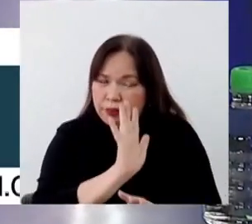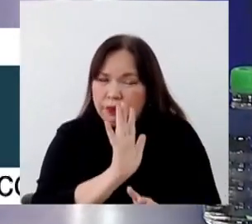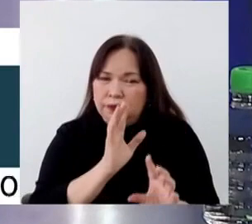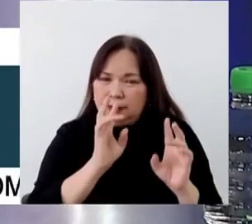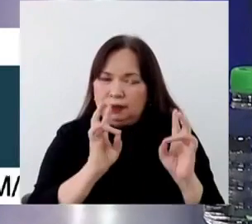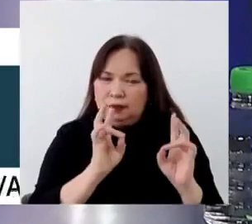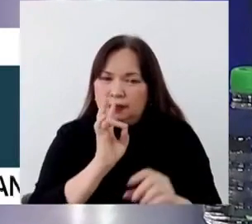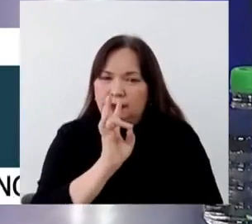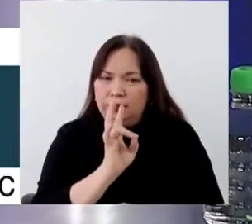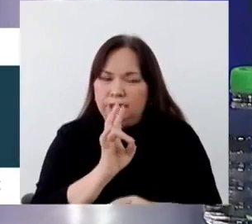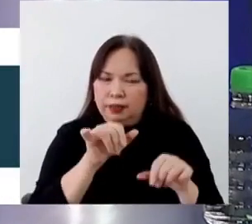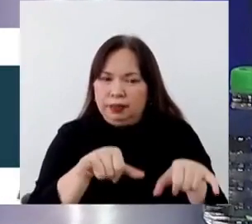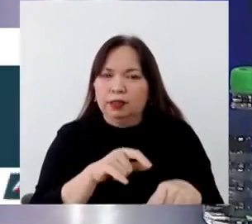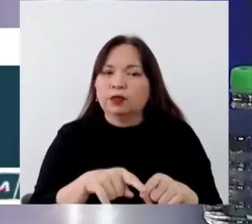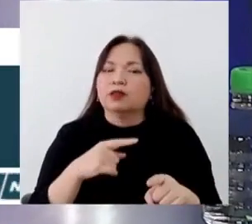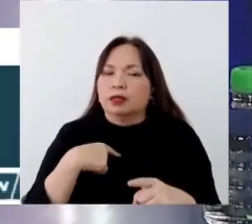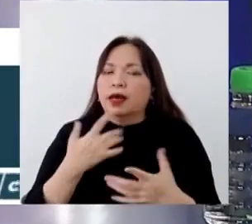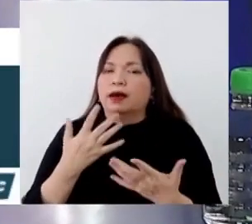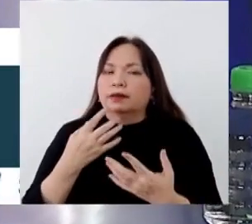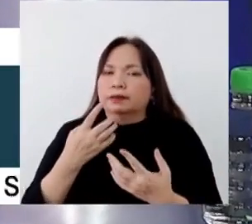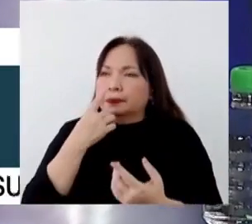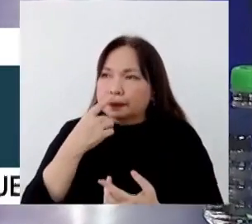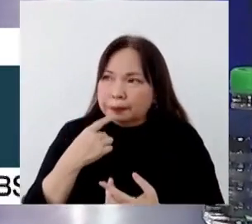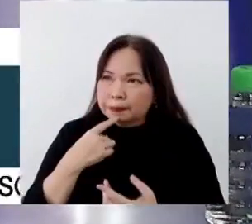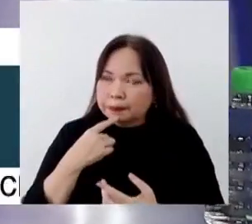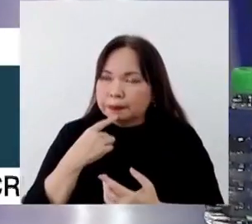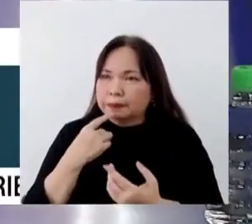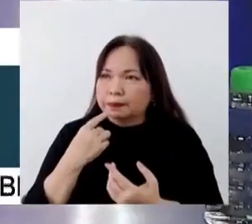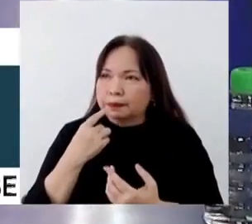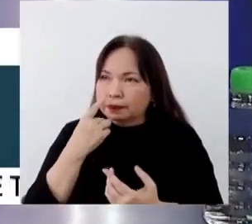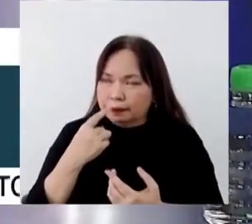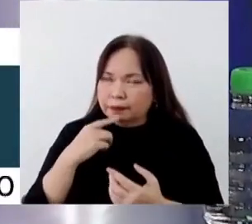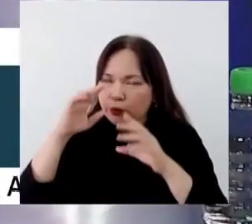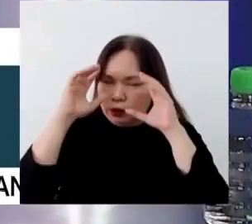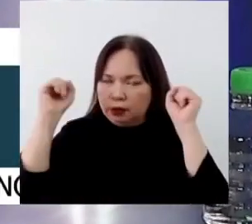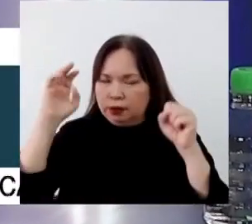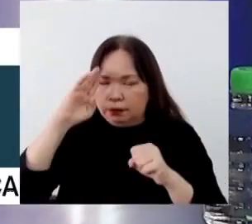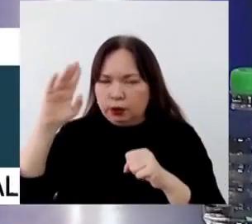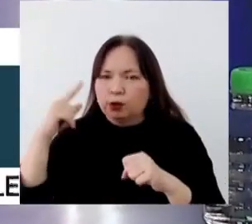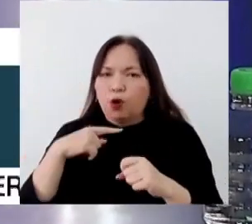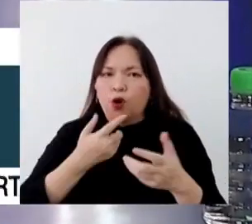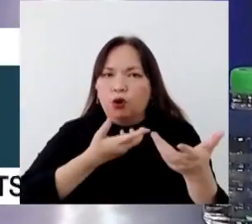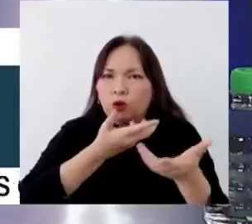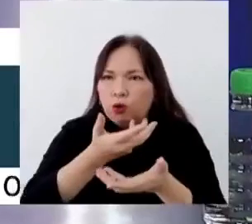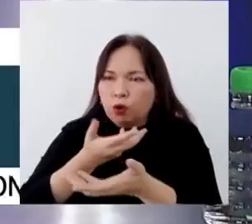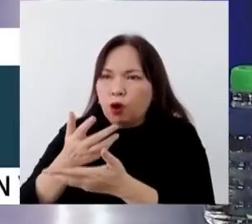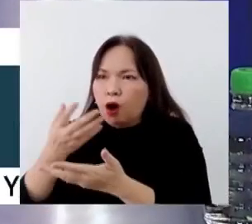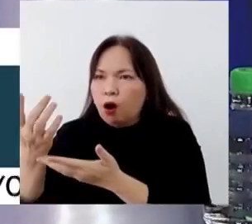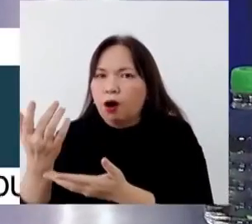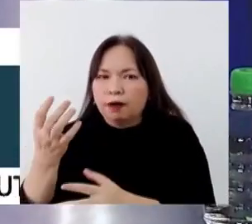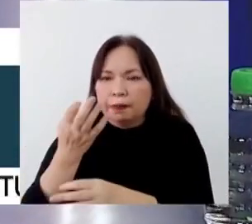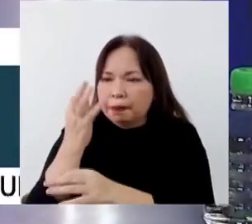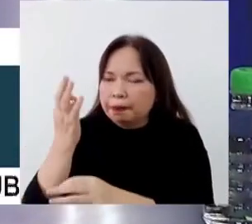on the repatriation, talk with governments, make sure that those who return are given the proper